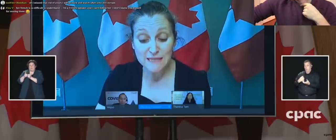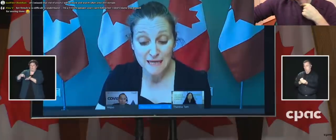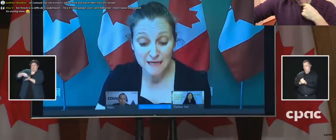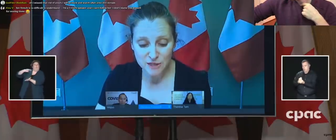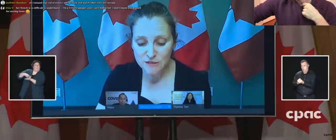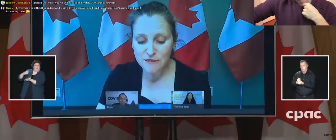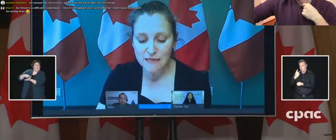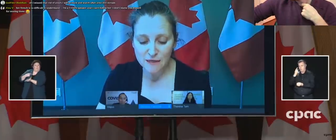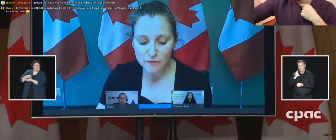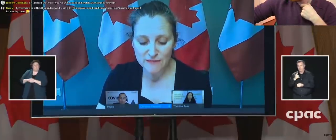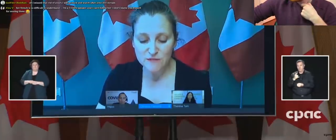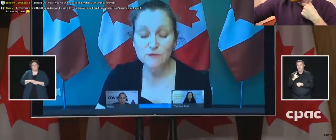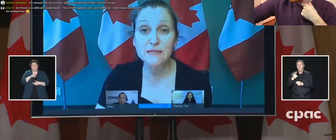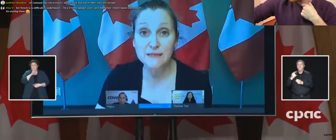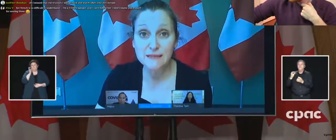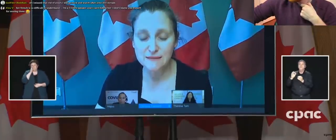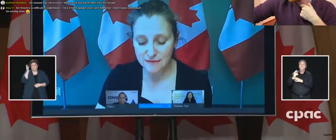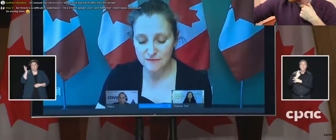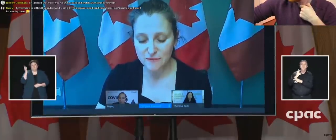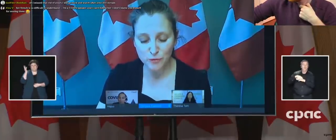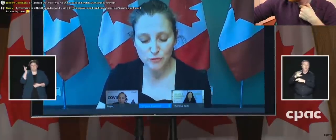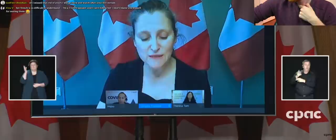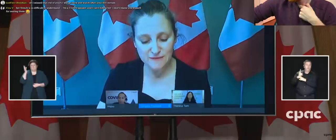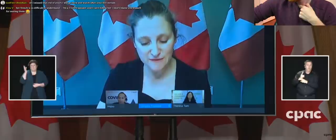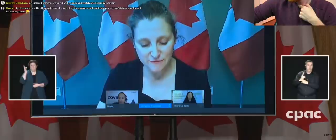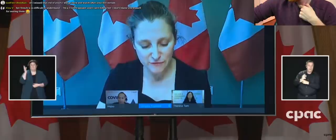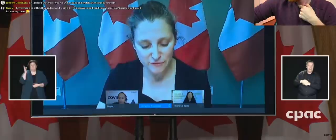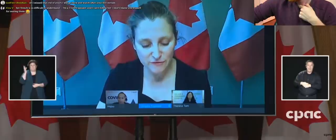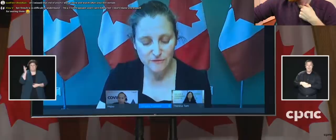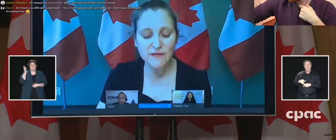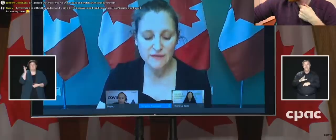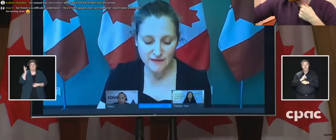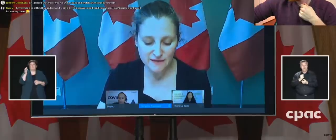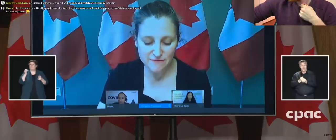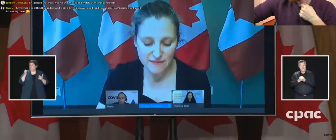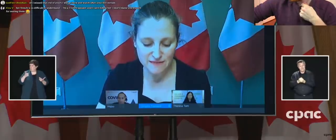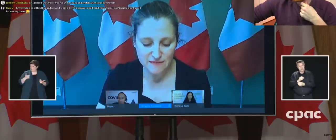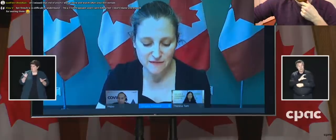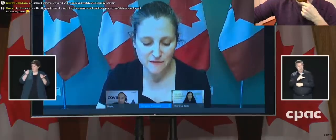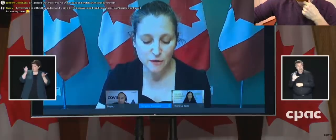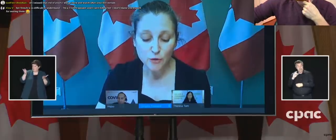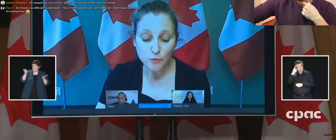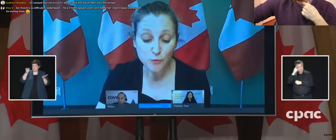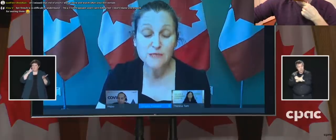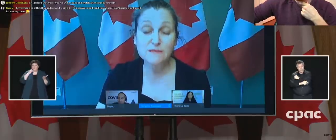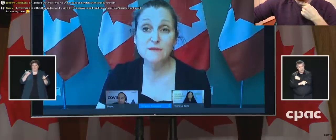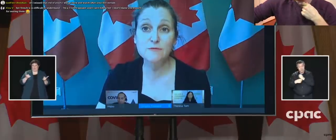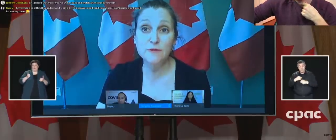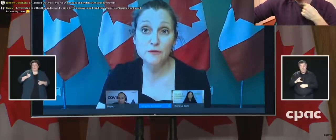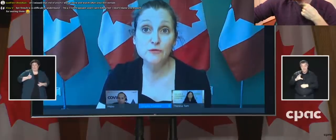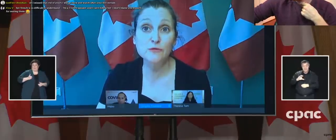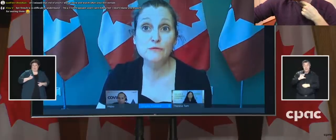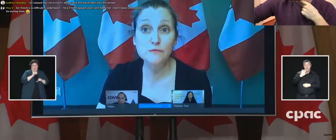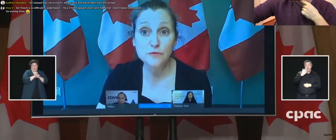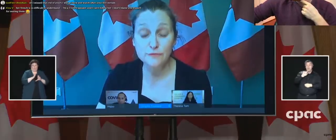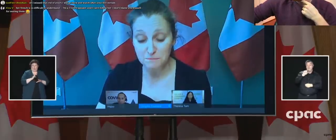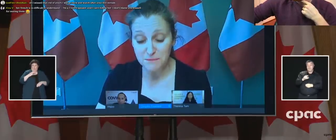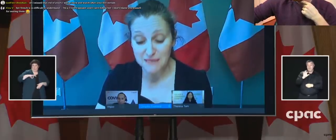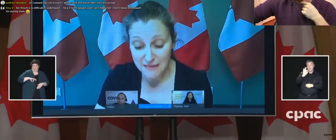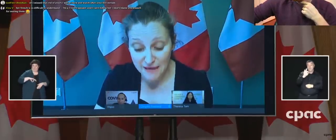proposons d'élargir l'allocation canadienne pour les travailleurs et investir